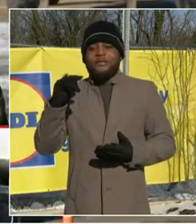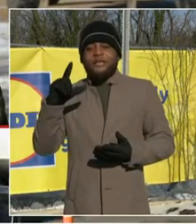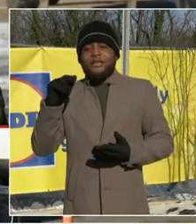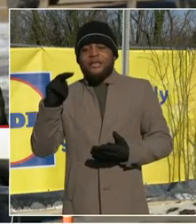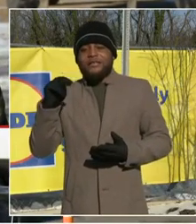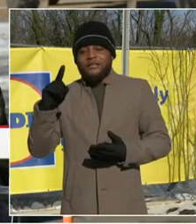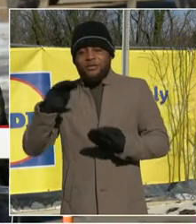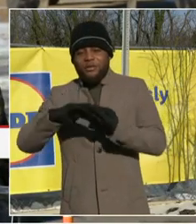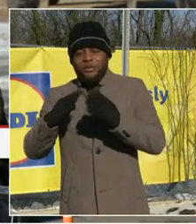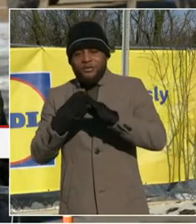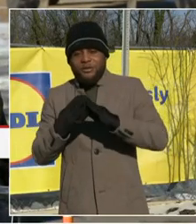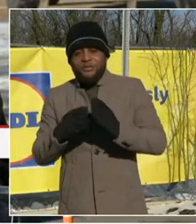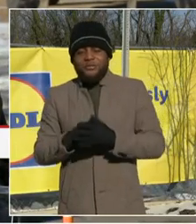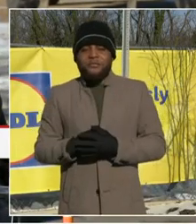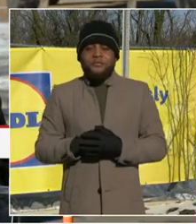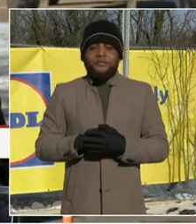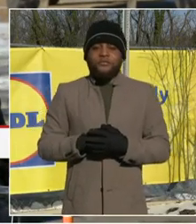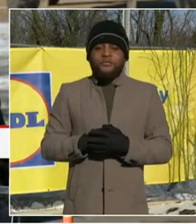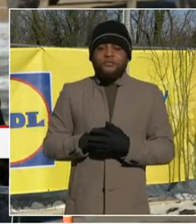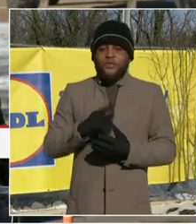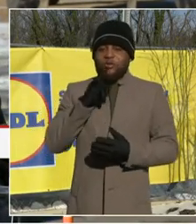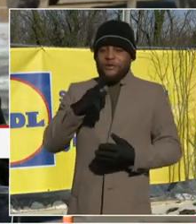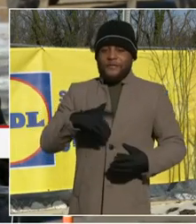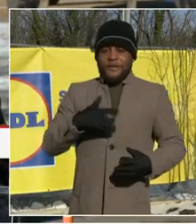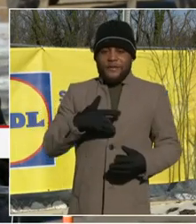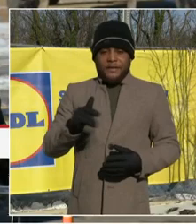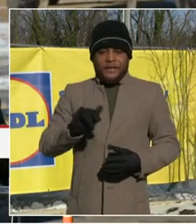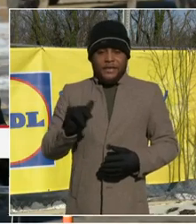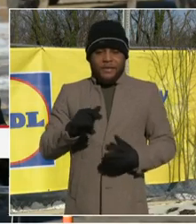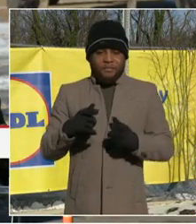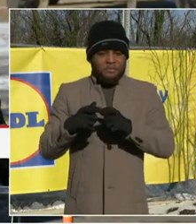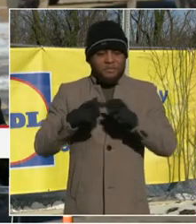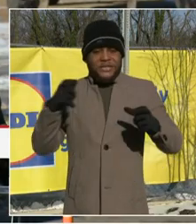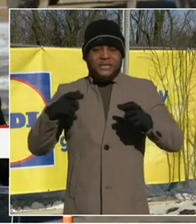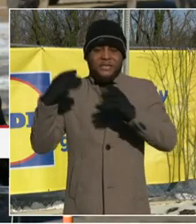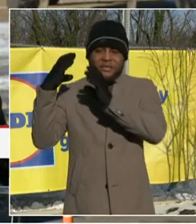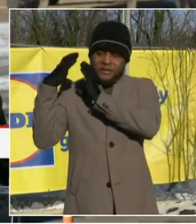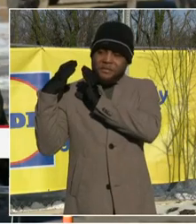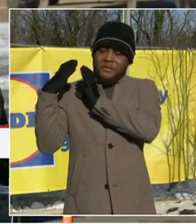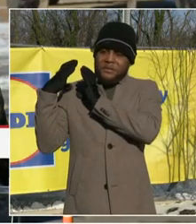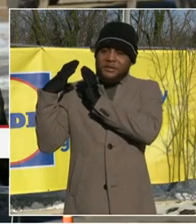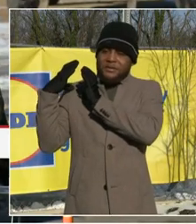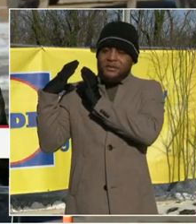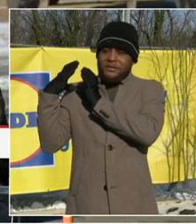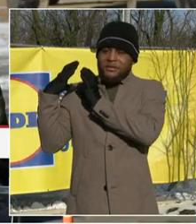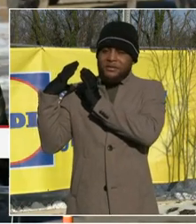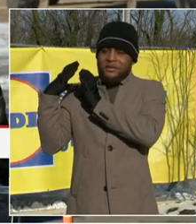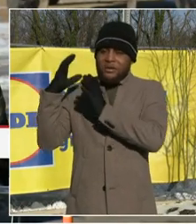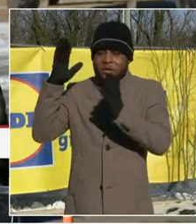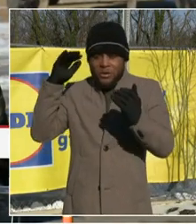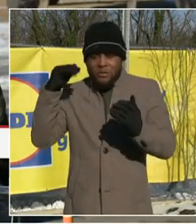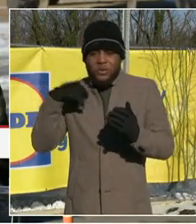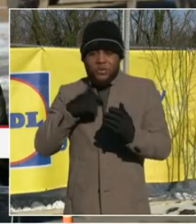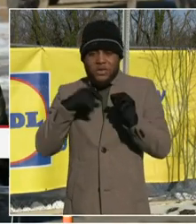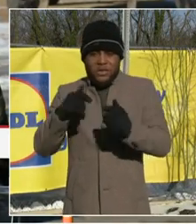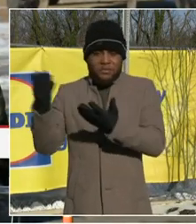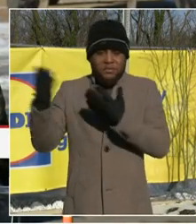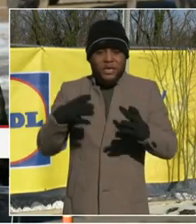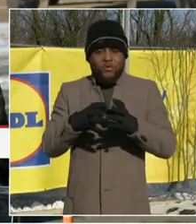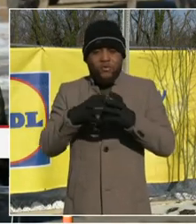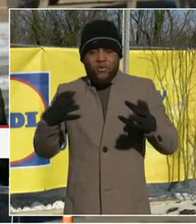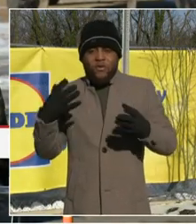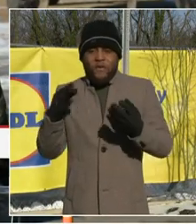We feel a ton of responsibility and hope we can bring a lot of value to the community around us.